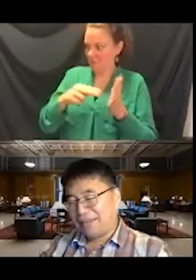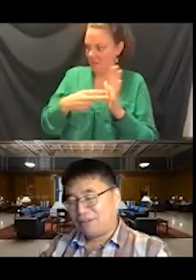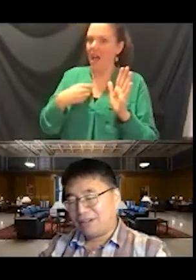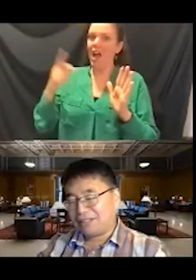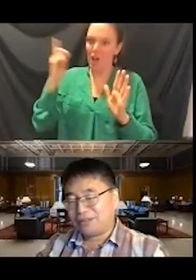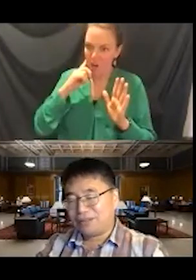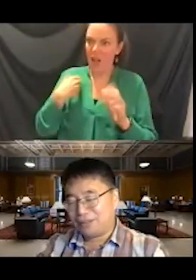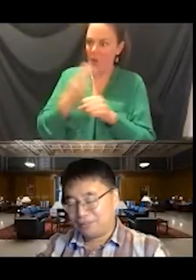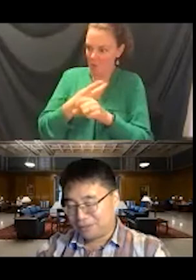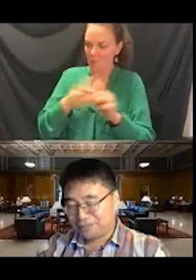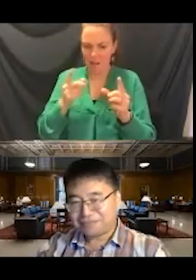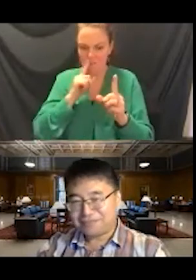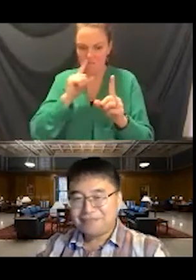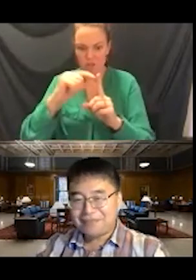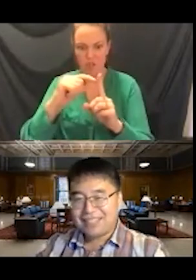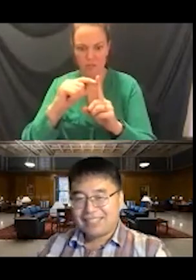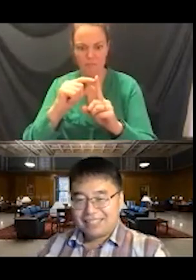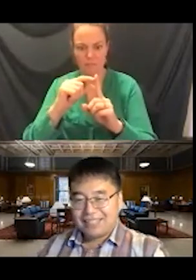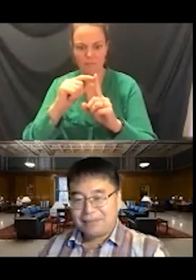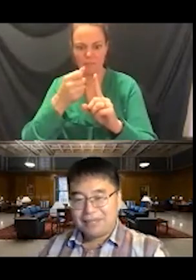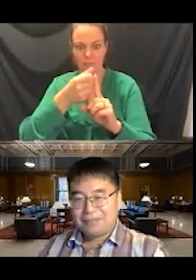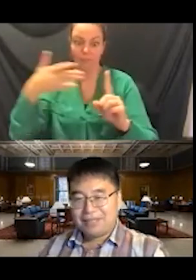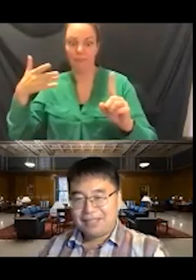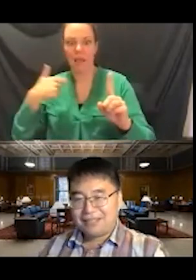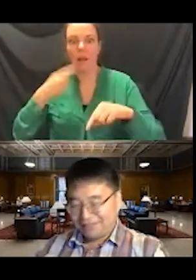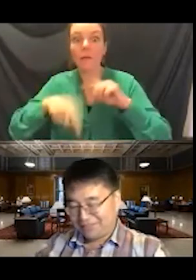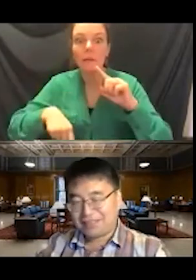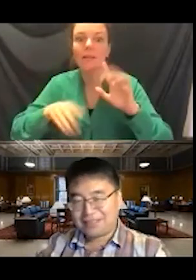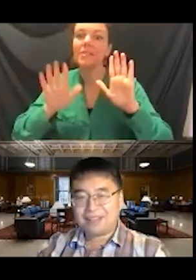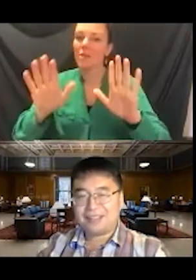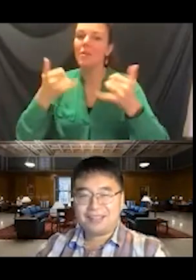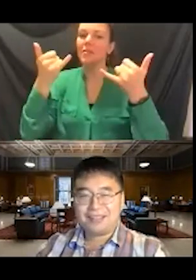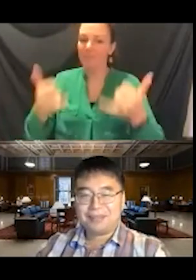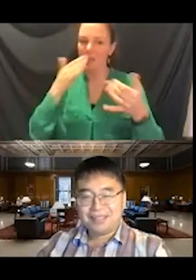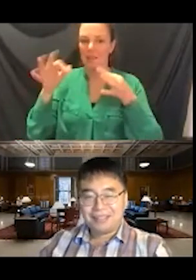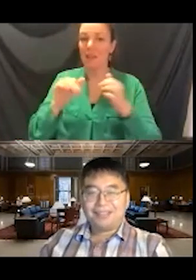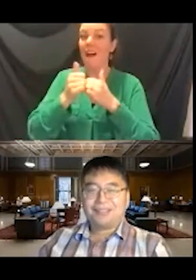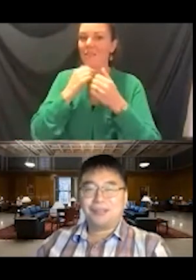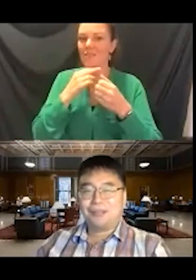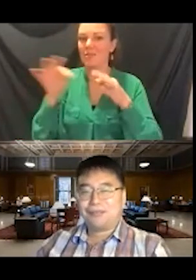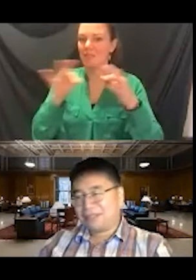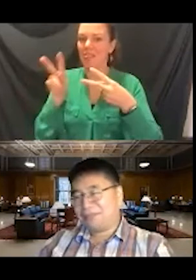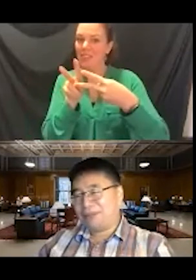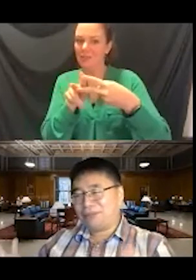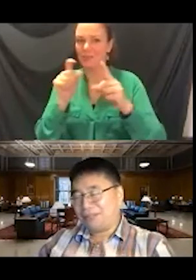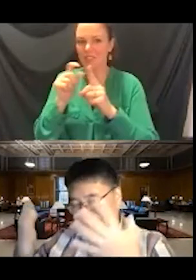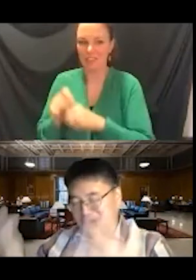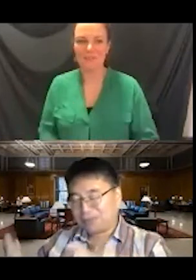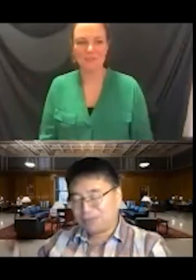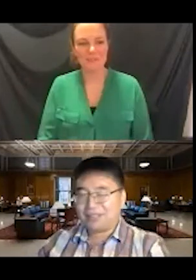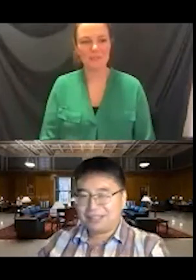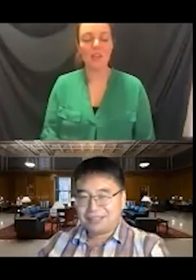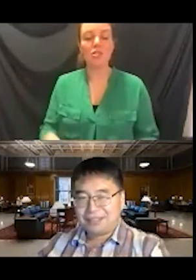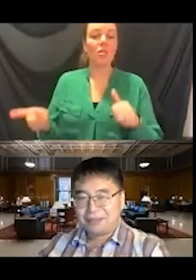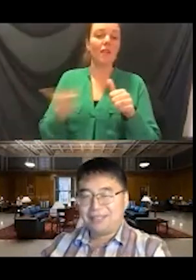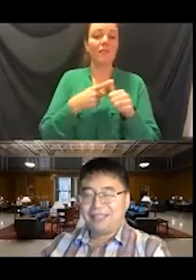I came across these two terms. So let me get started here. So first big word, the